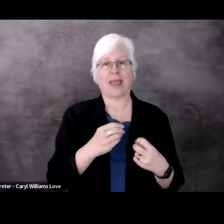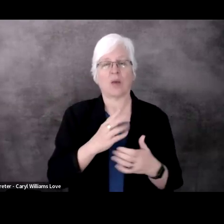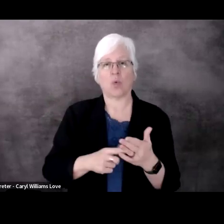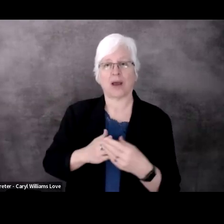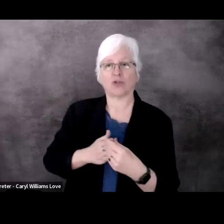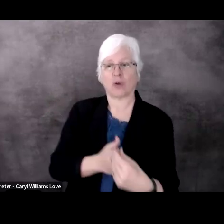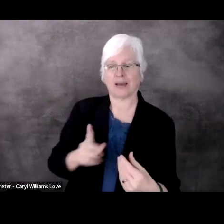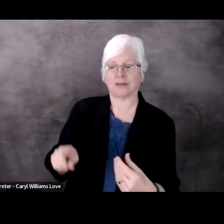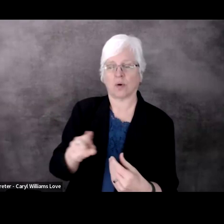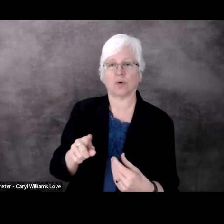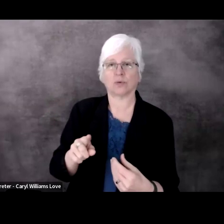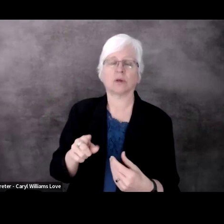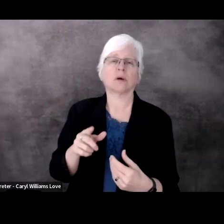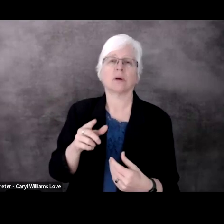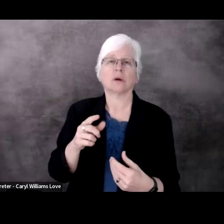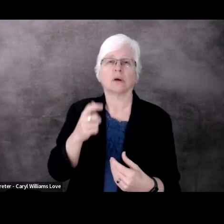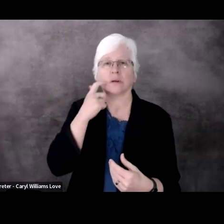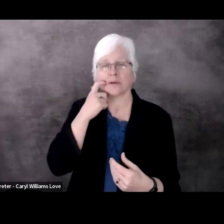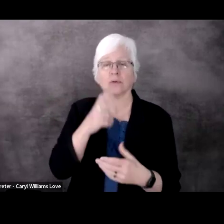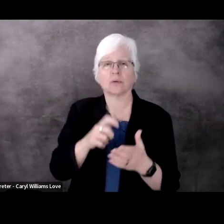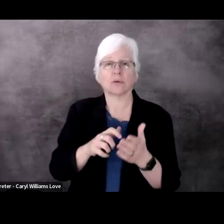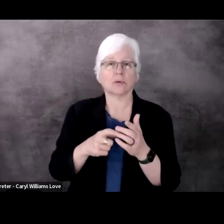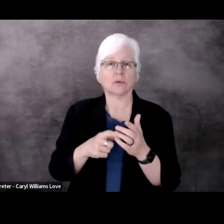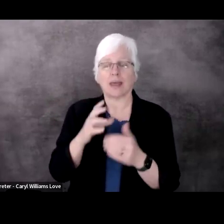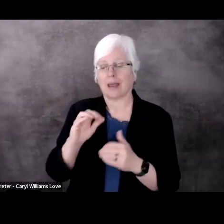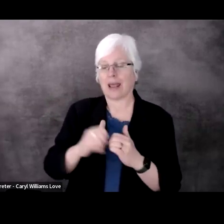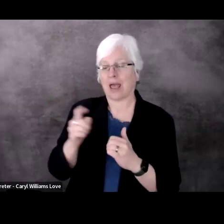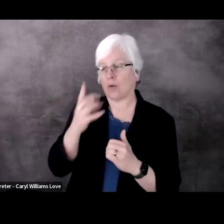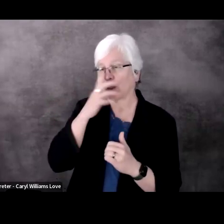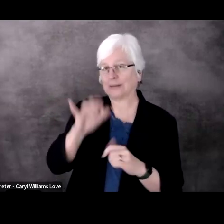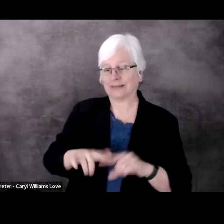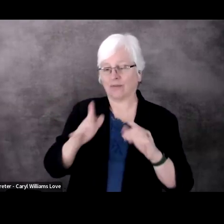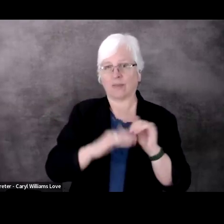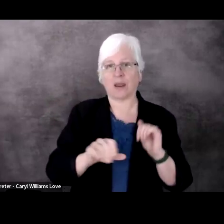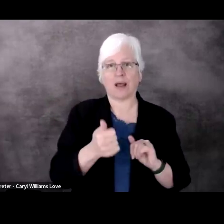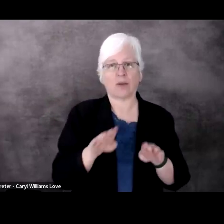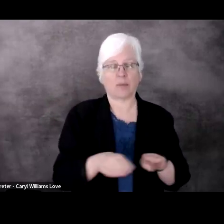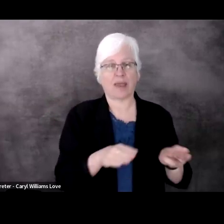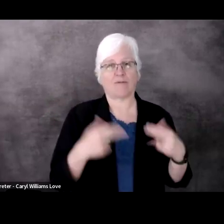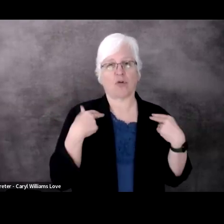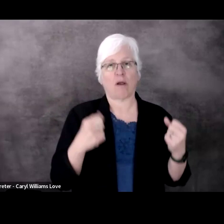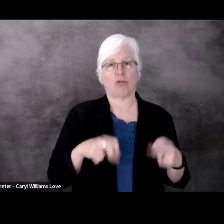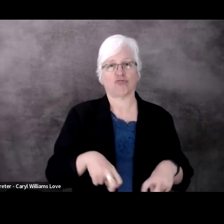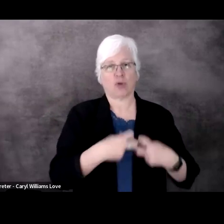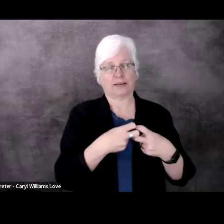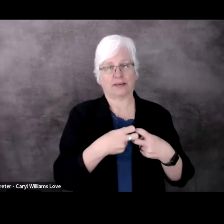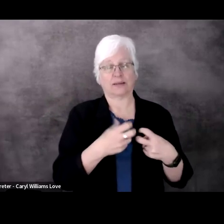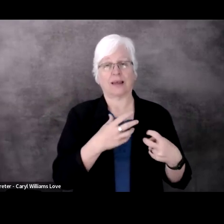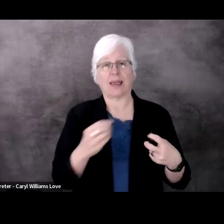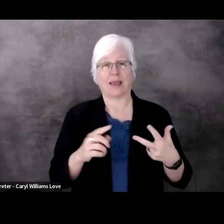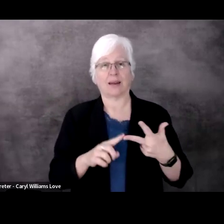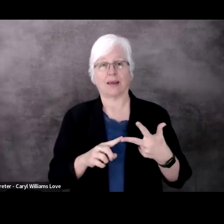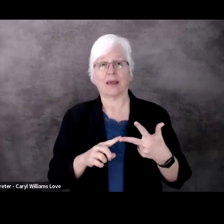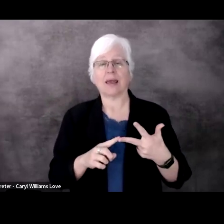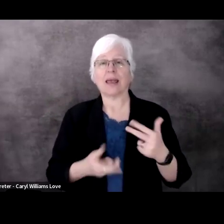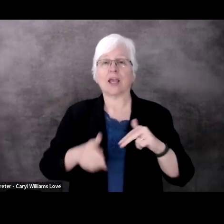it appears in behavioral health that may look different from other behavioral health crises, and then increasing our understanding of who